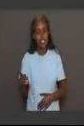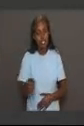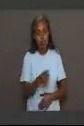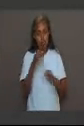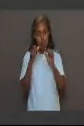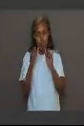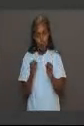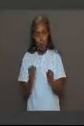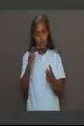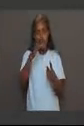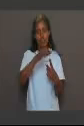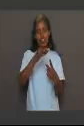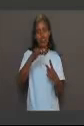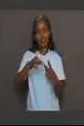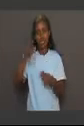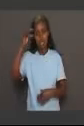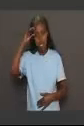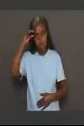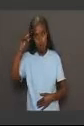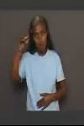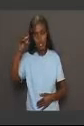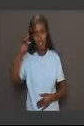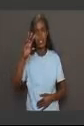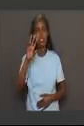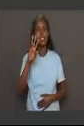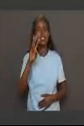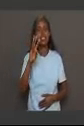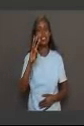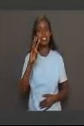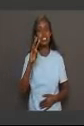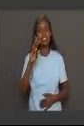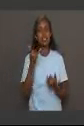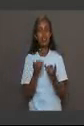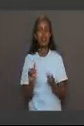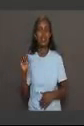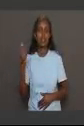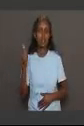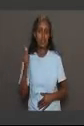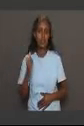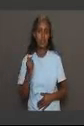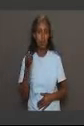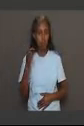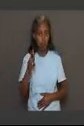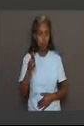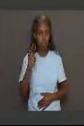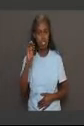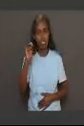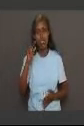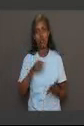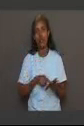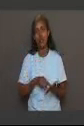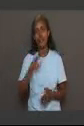The probability of choosing a boy is 6 over 10,